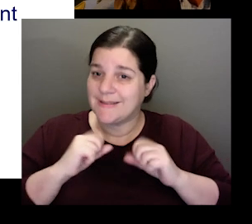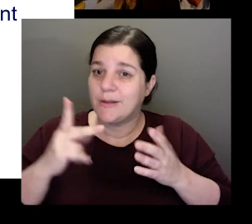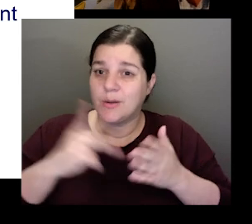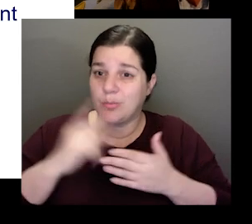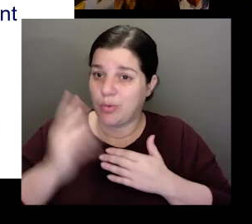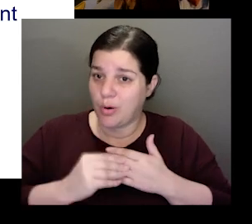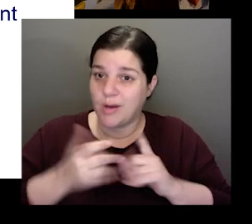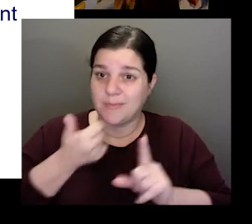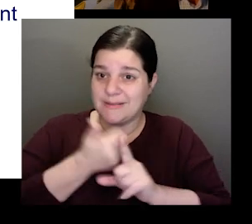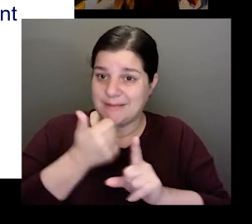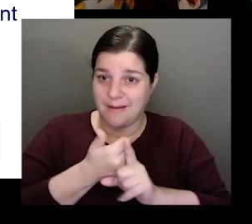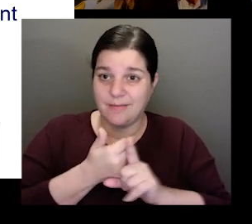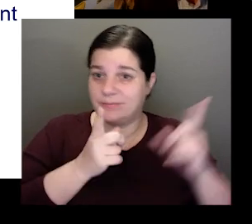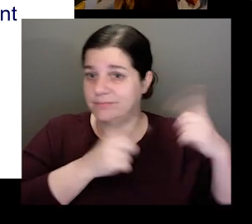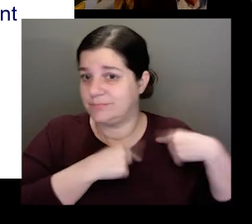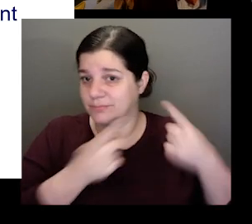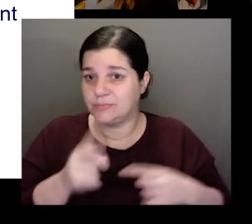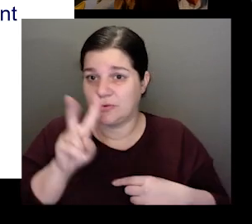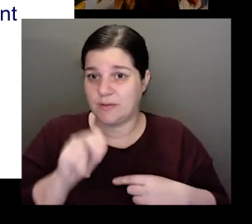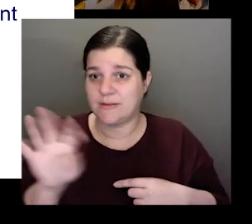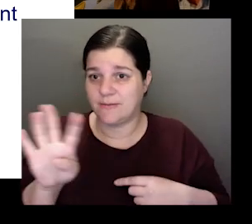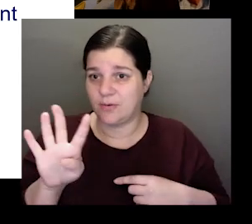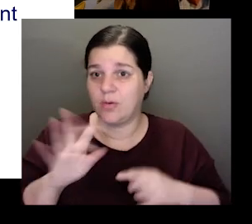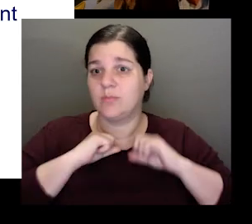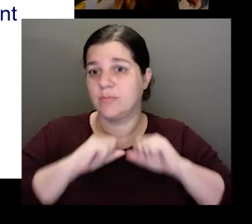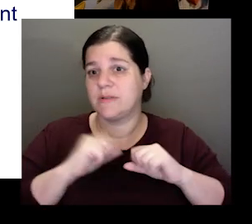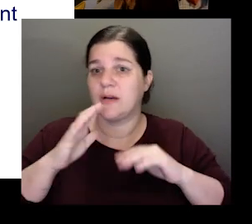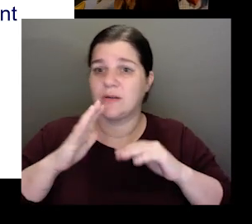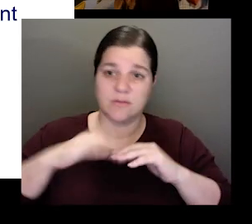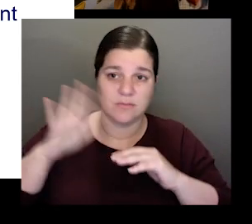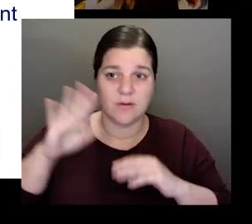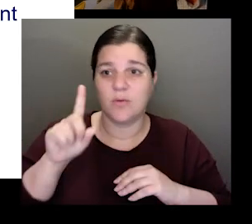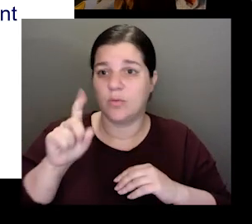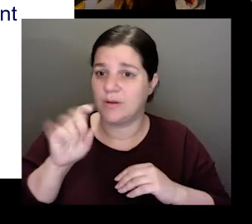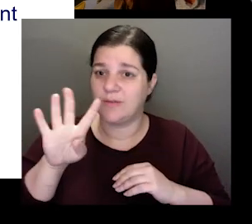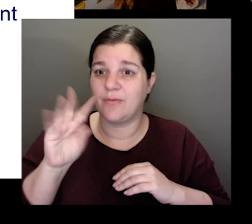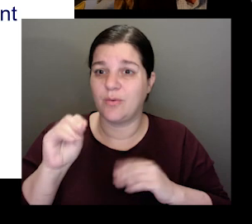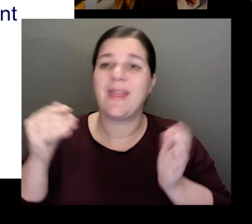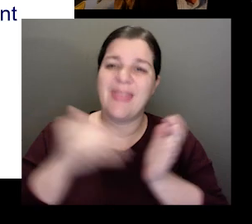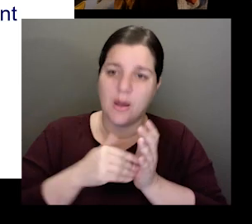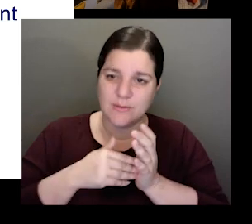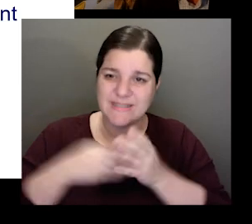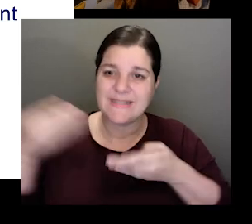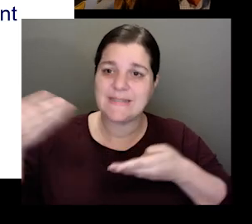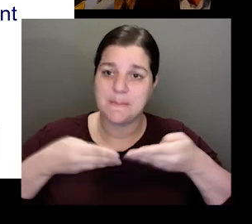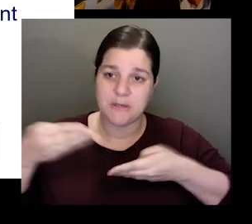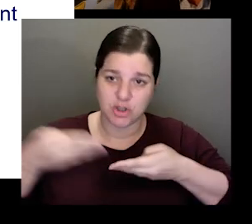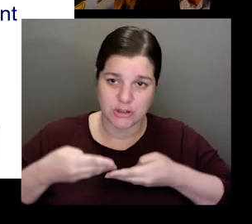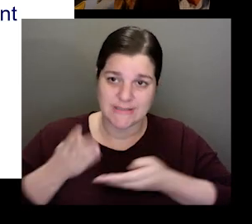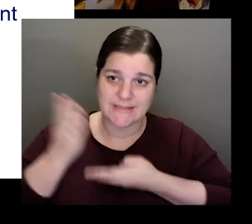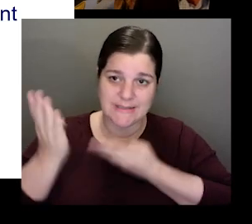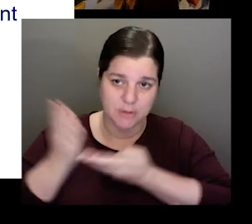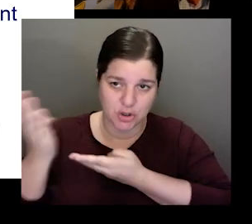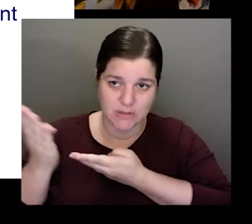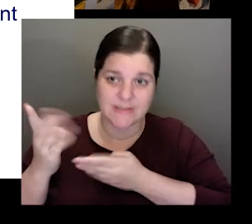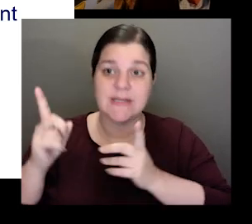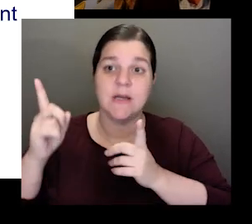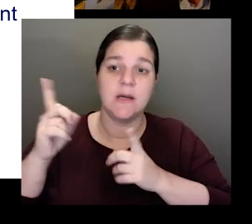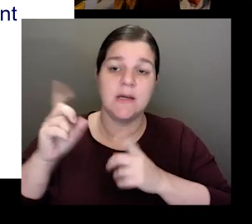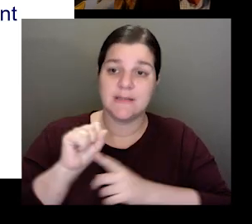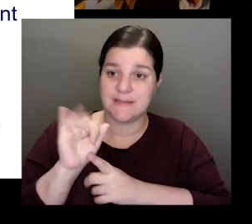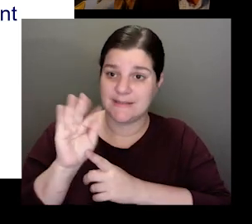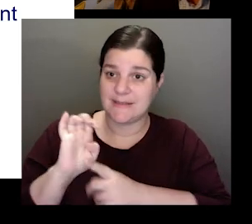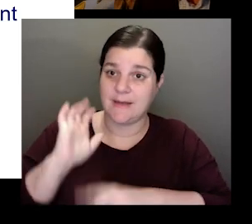since 2004 has protected over 140,000 submissions. And since the SAFE has been started with